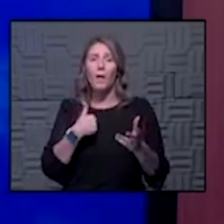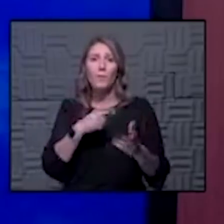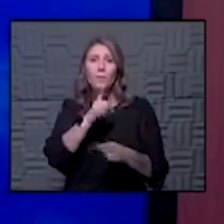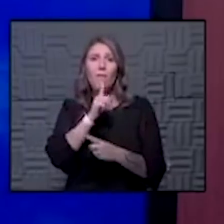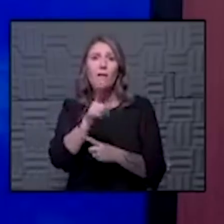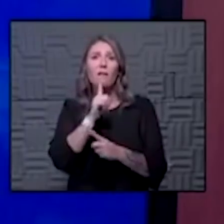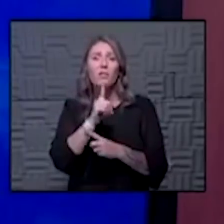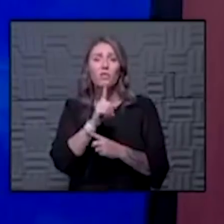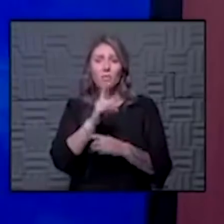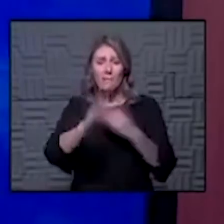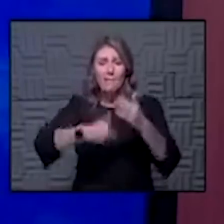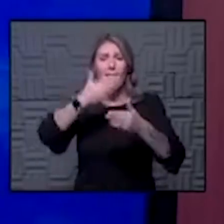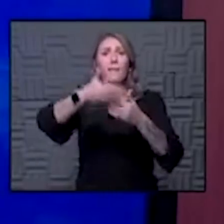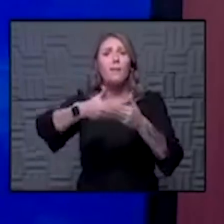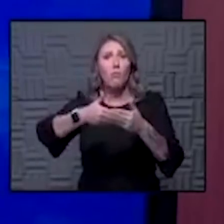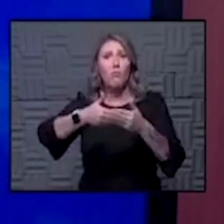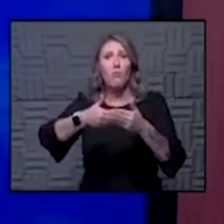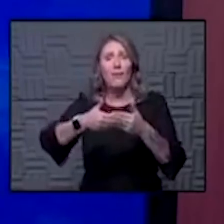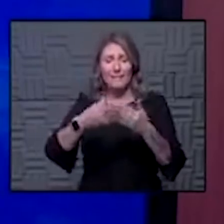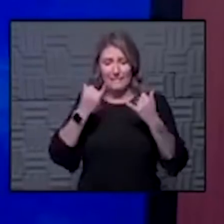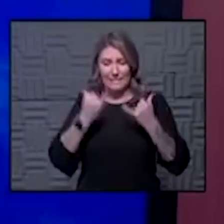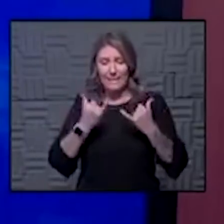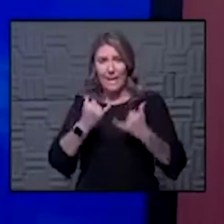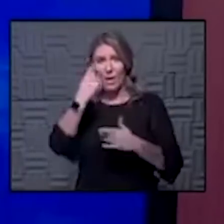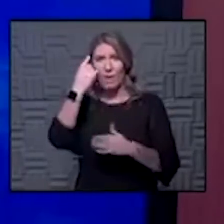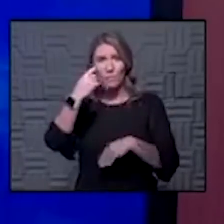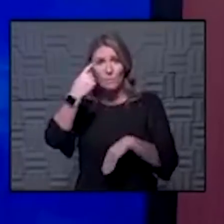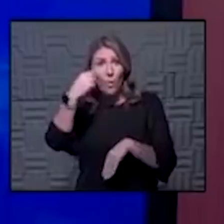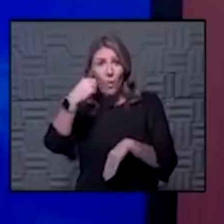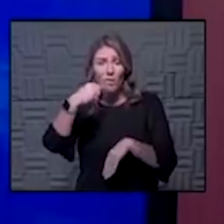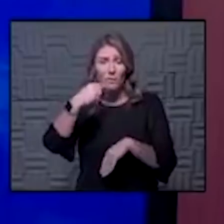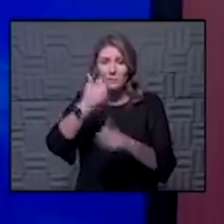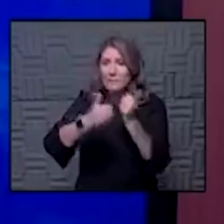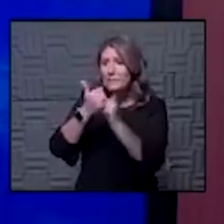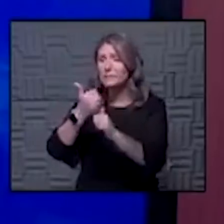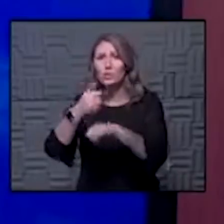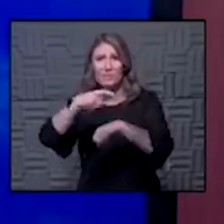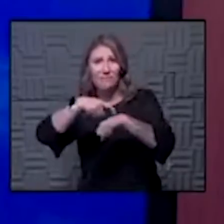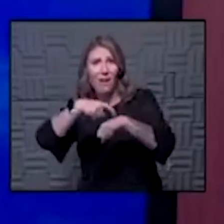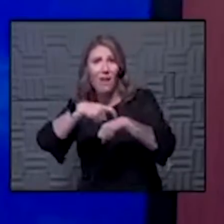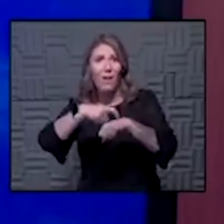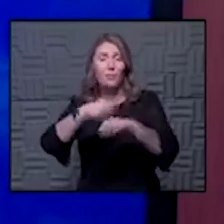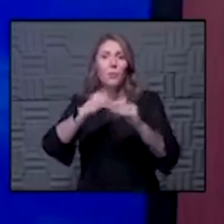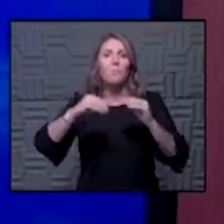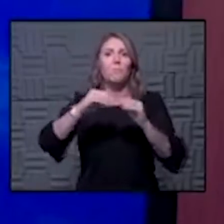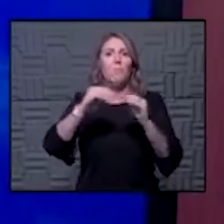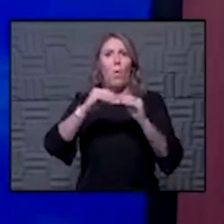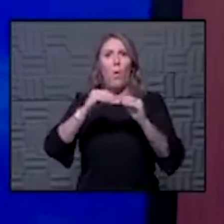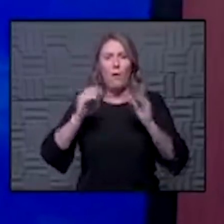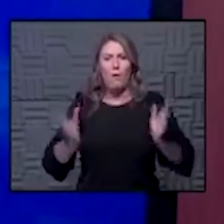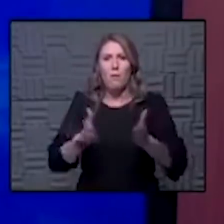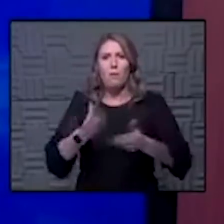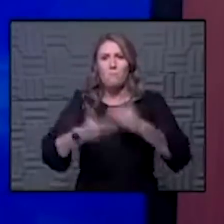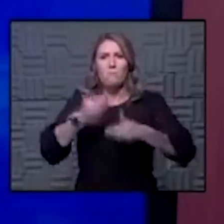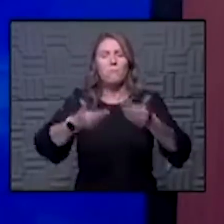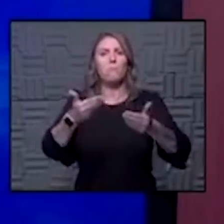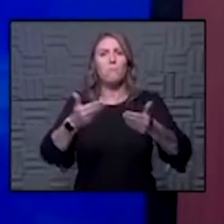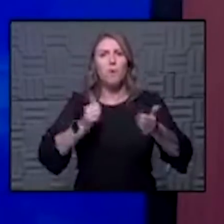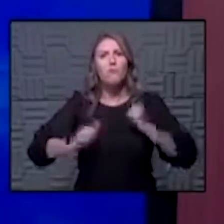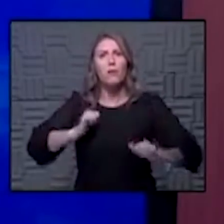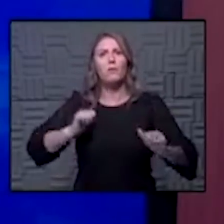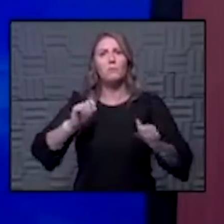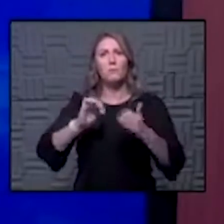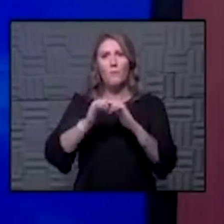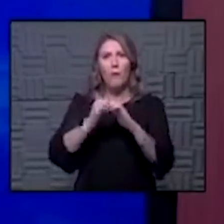to take another step and say it is now time for each of us individually to be more aggressive in how